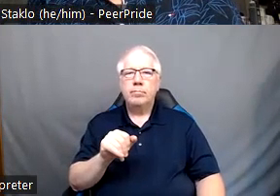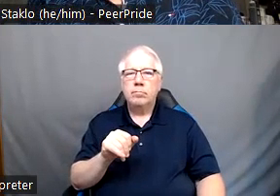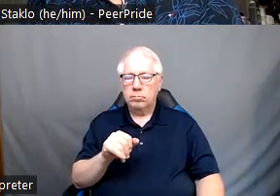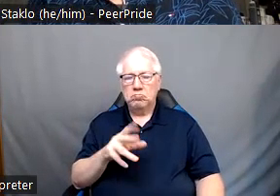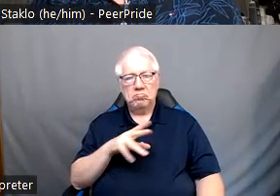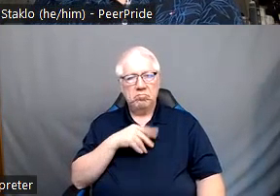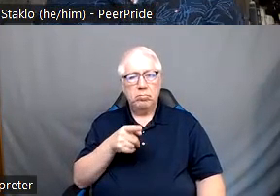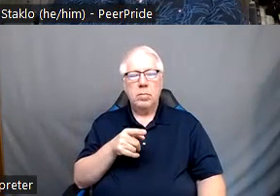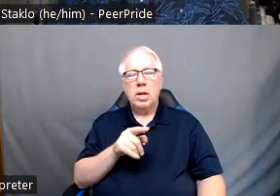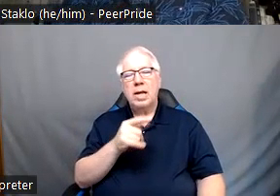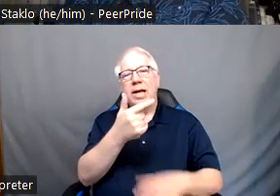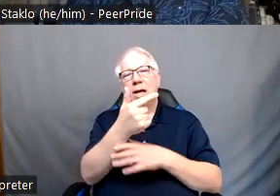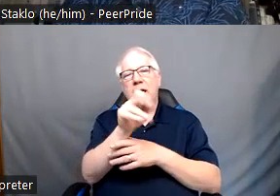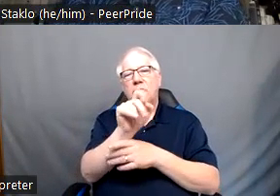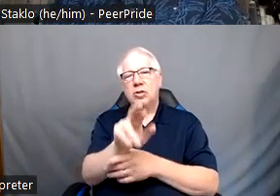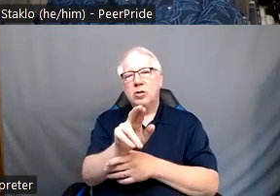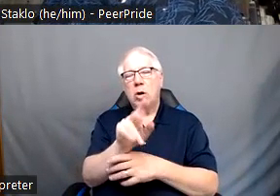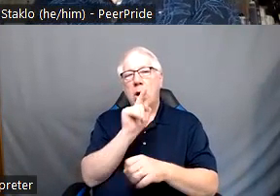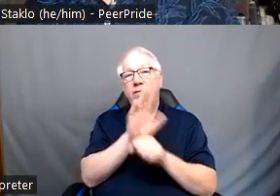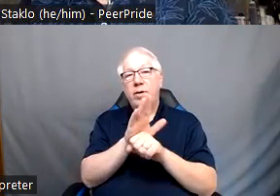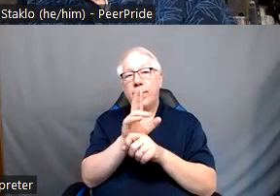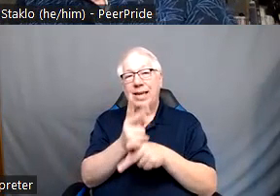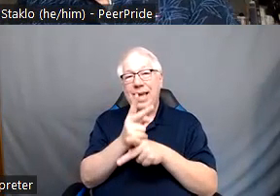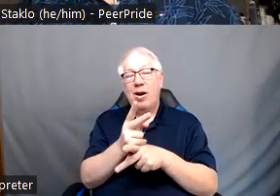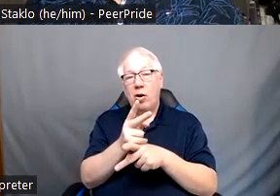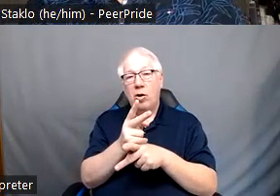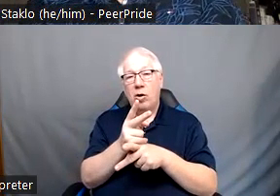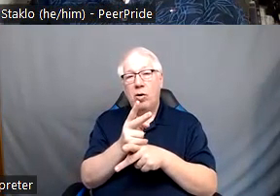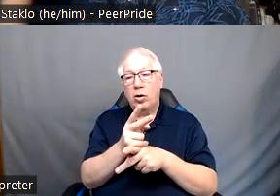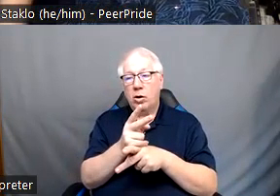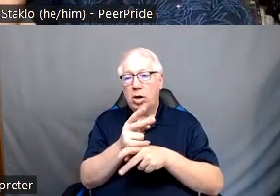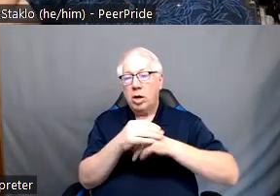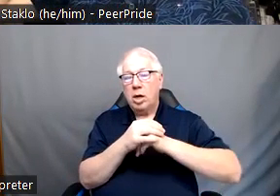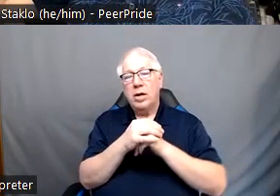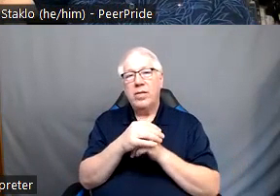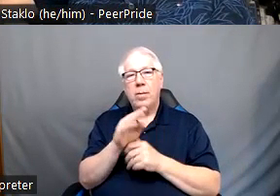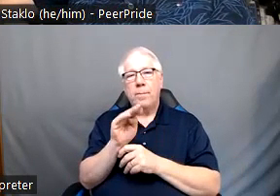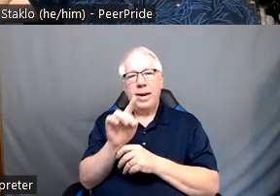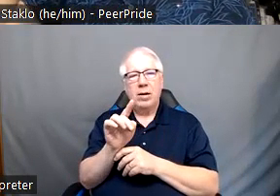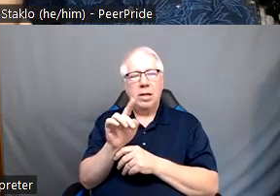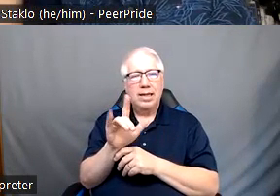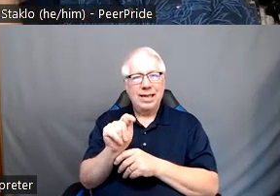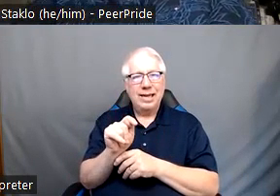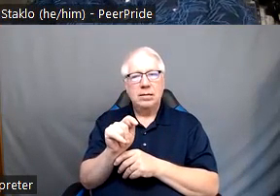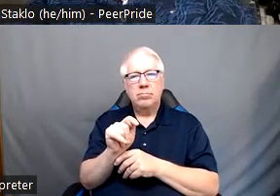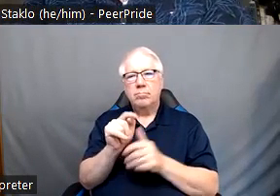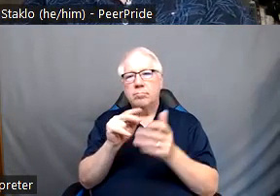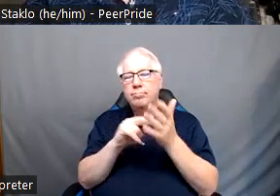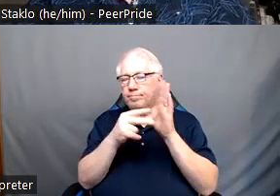And gender affirming care, when you see it as like GAHT or GAC in the medical literature, usually refers